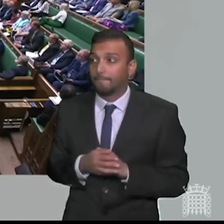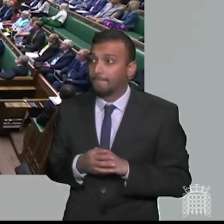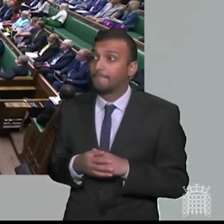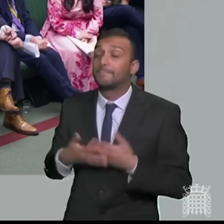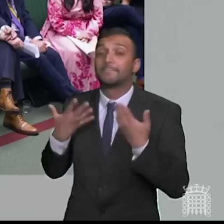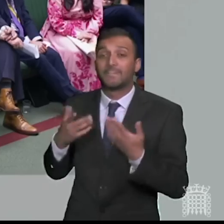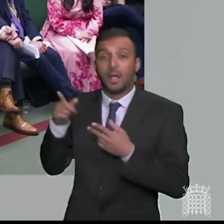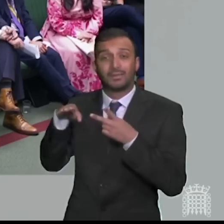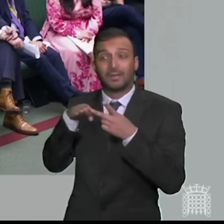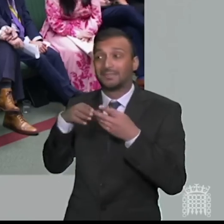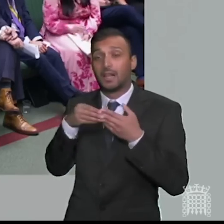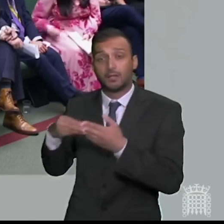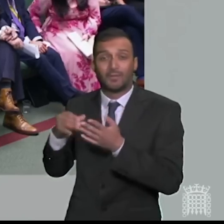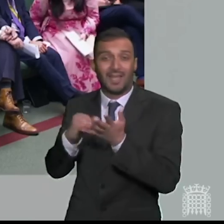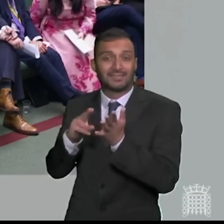Black.